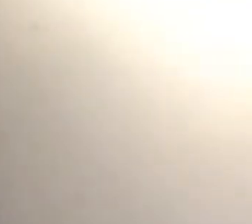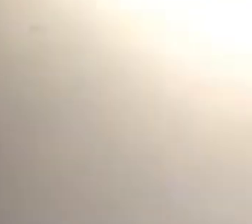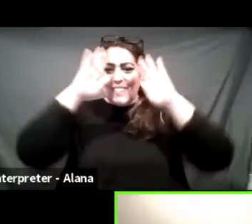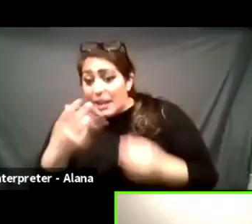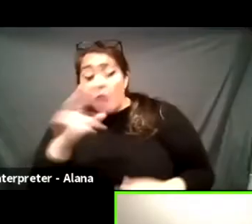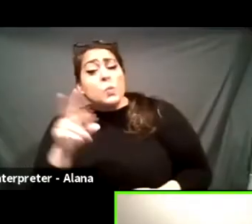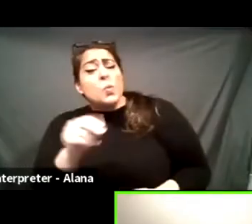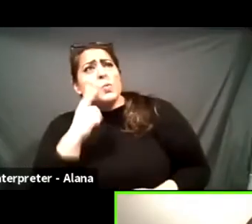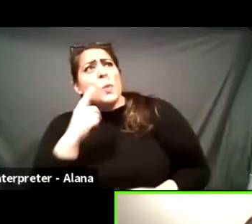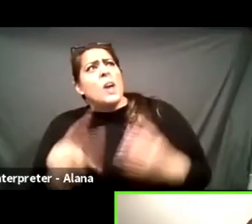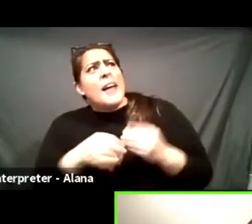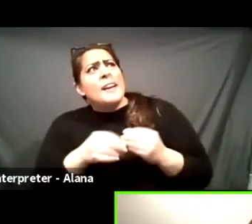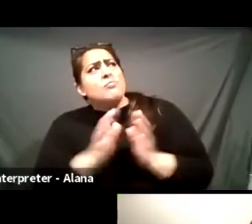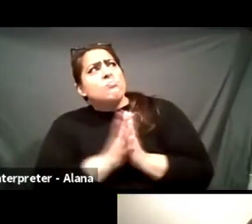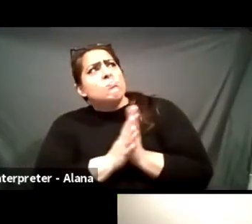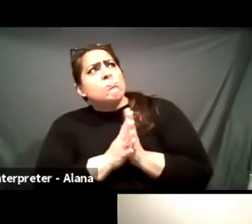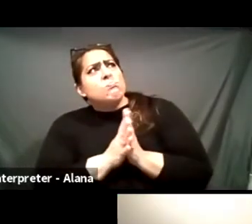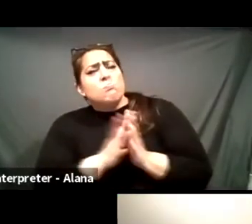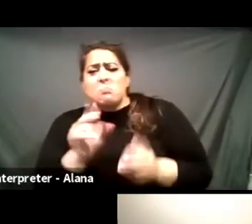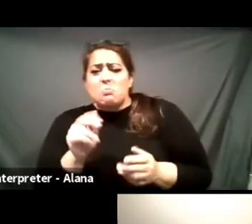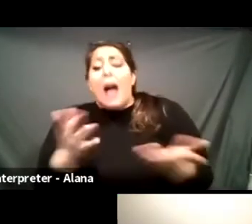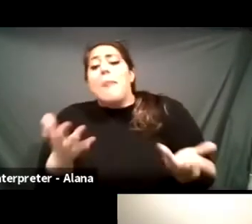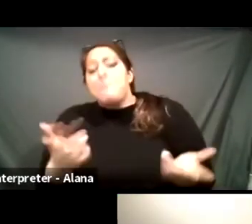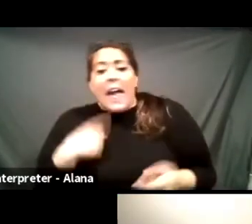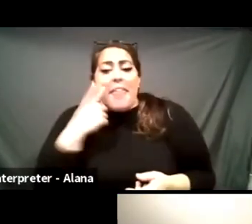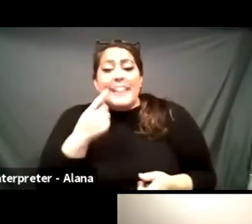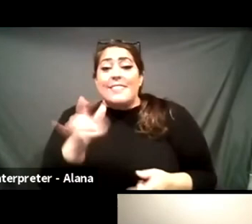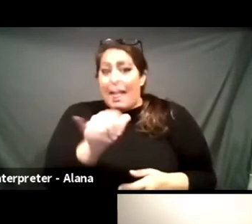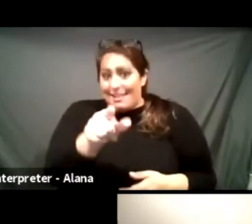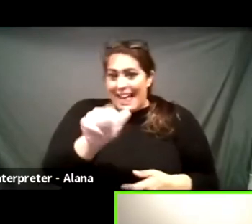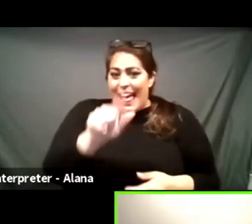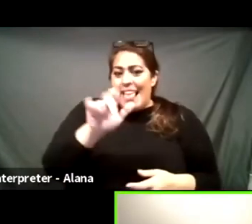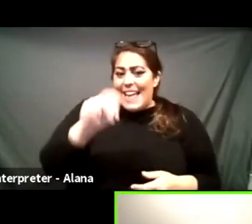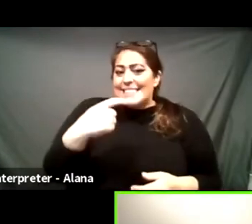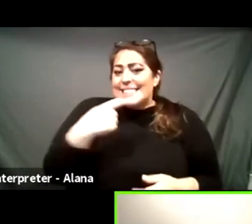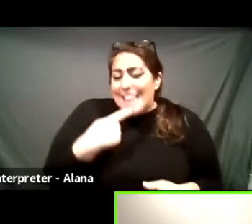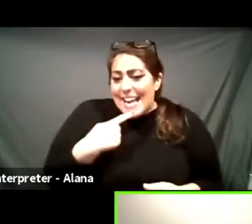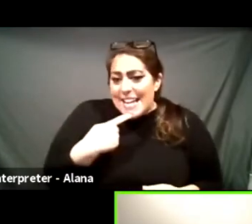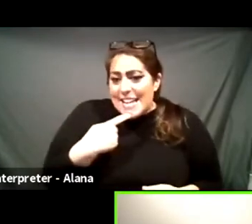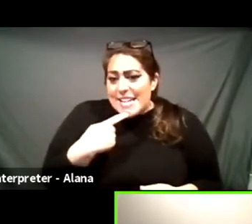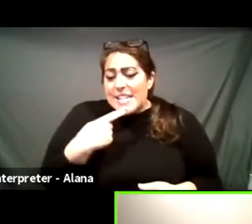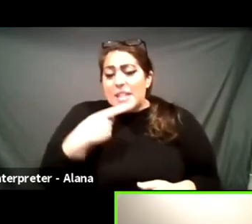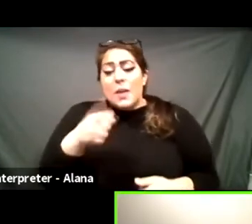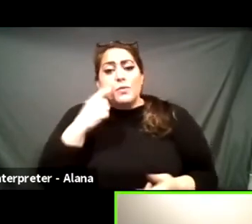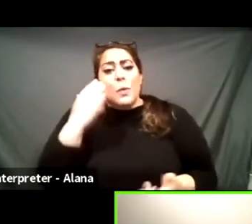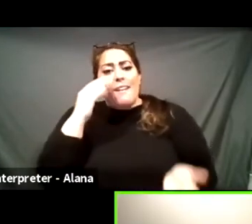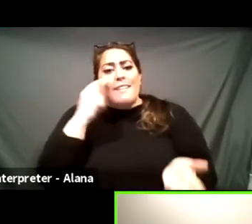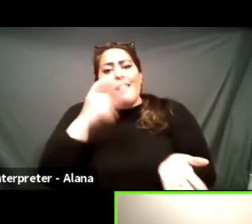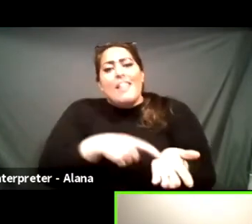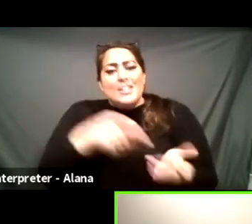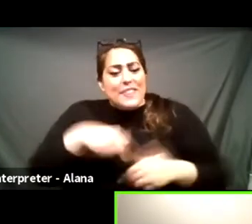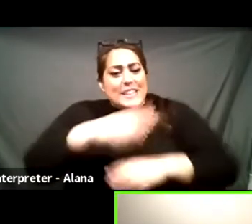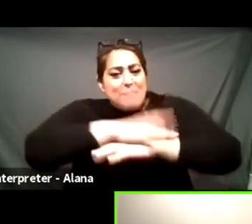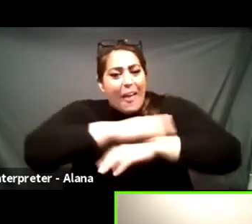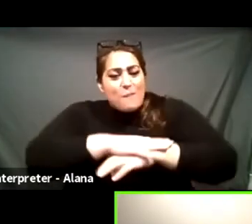add something. I think that, as Aladin said, what is kind of interesting is now it's a platform with like welcoming